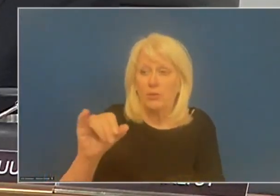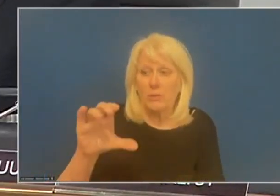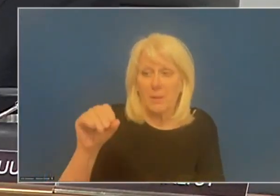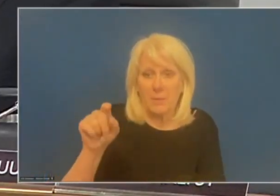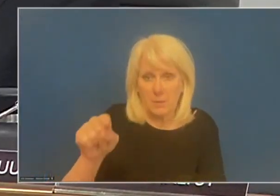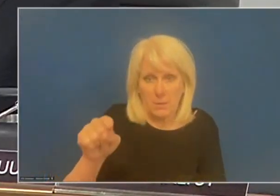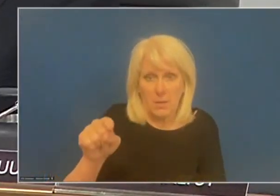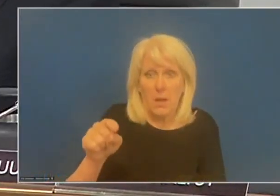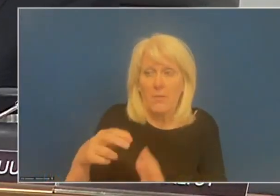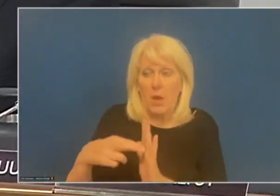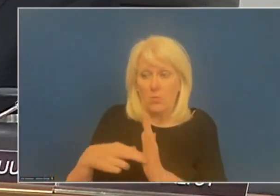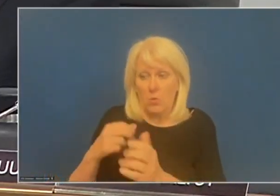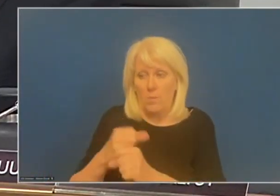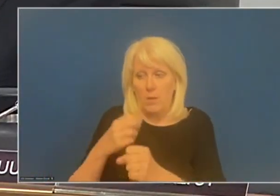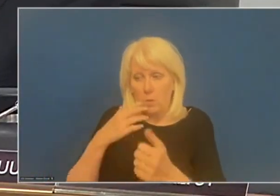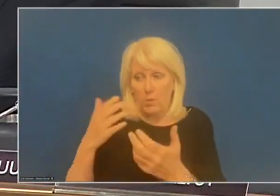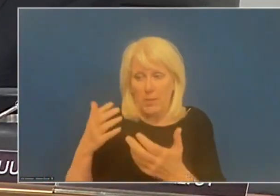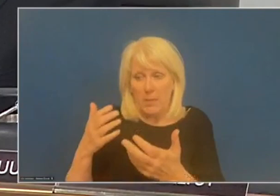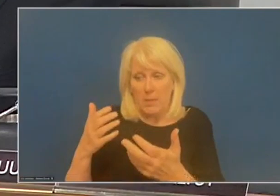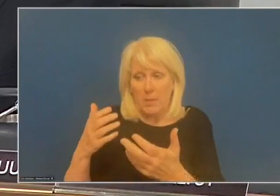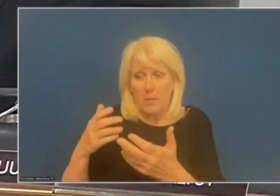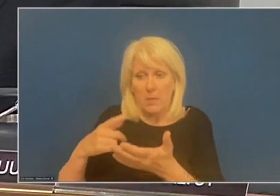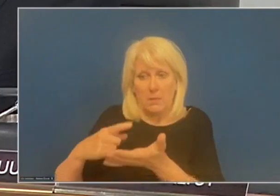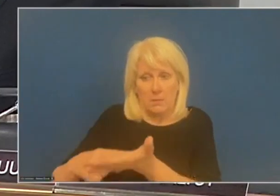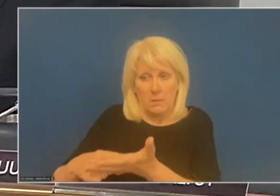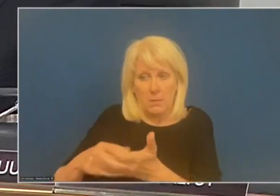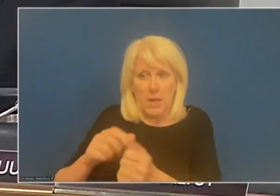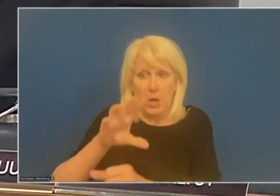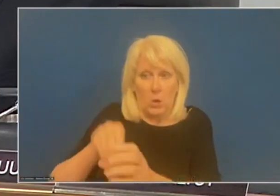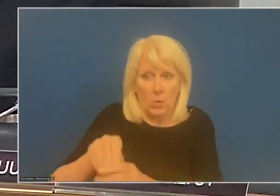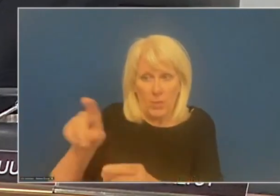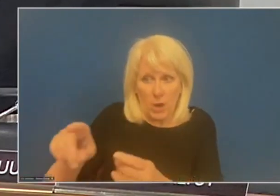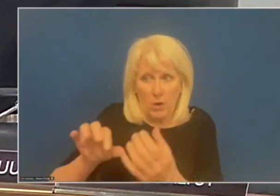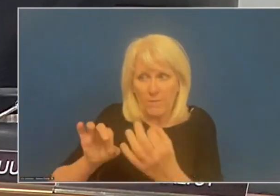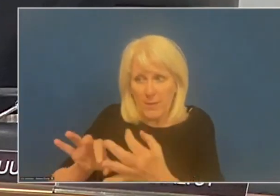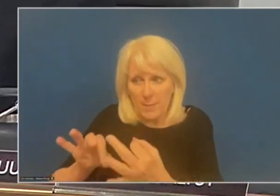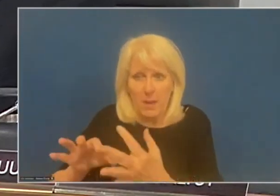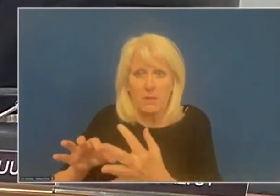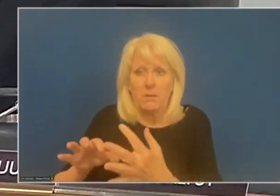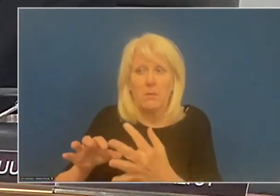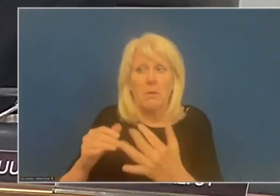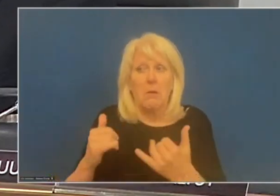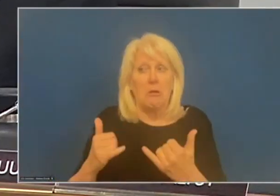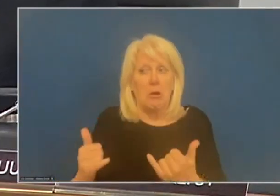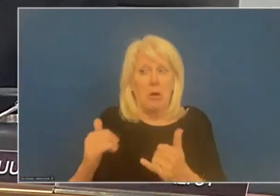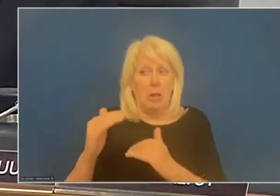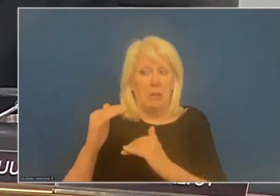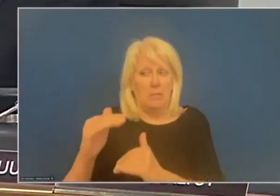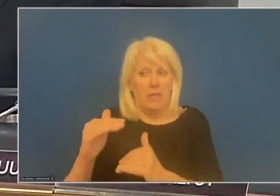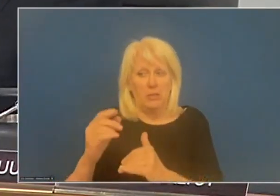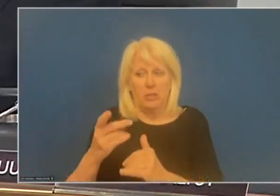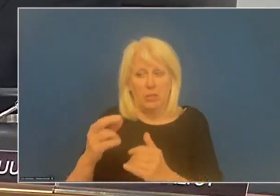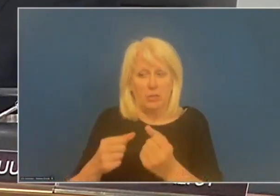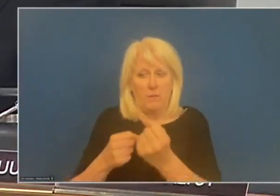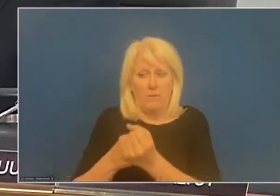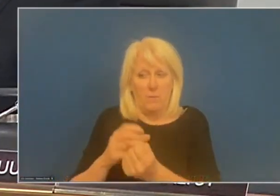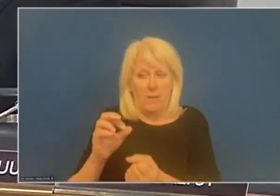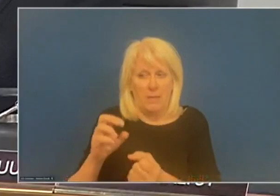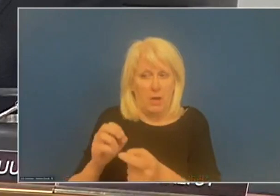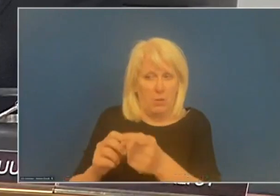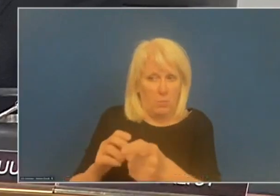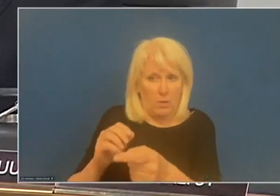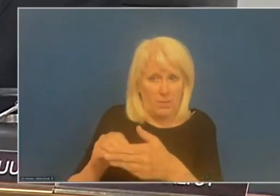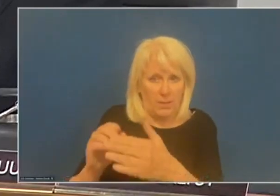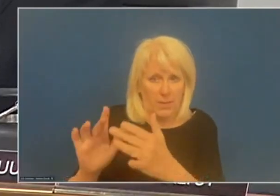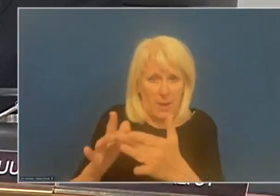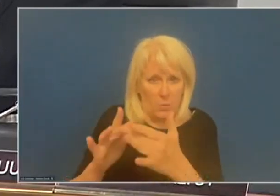rulemaking will be done in collaboration with them to incorporate their feedback about the current limitations on gender-affirming care within the network broadly